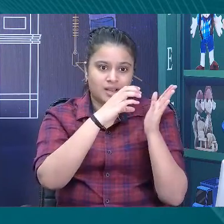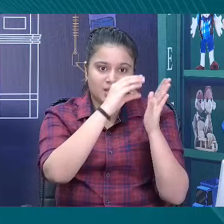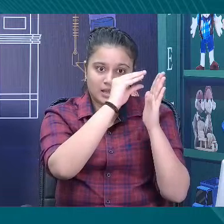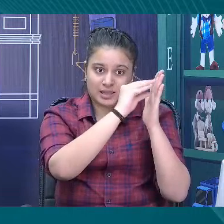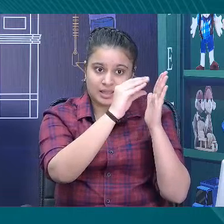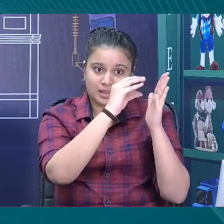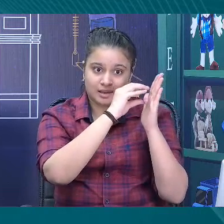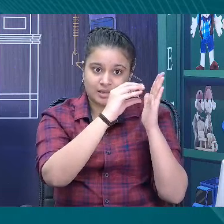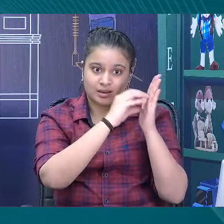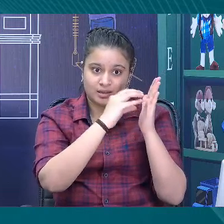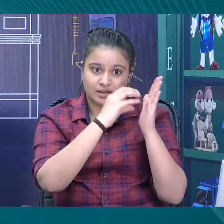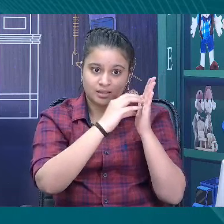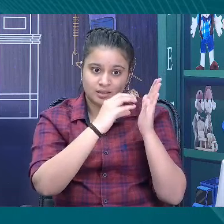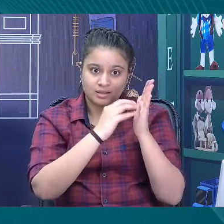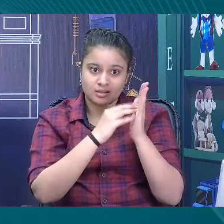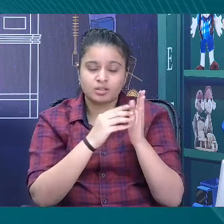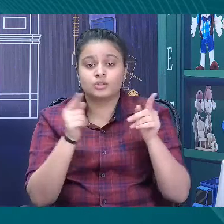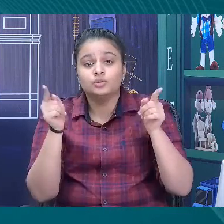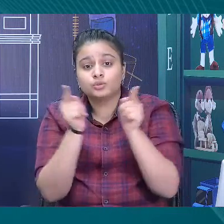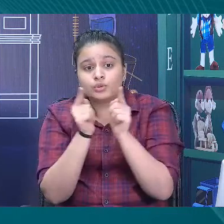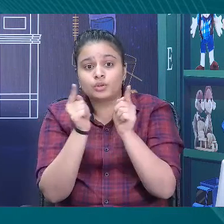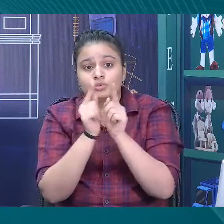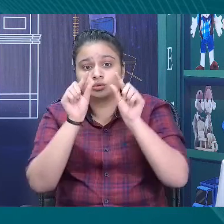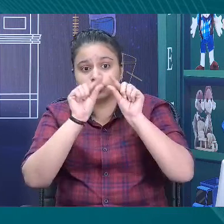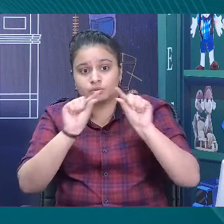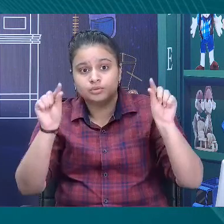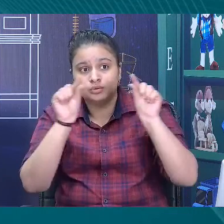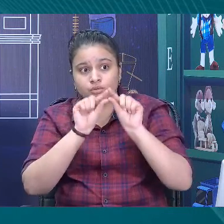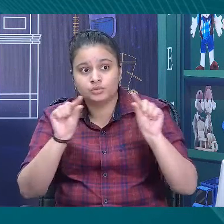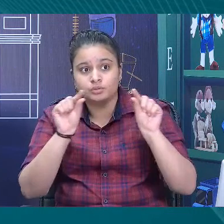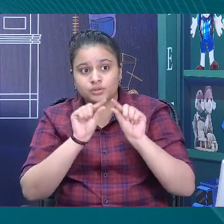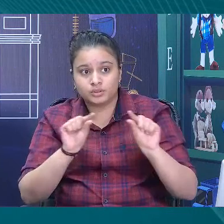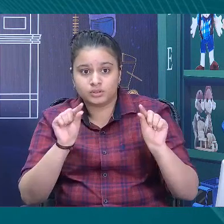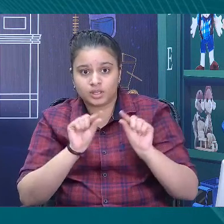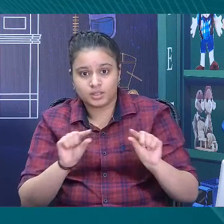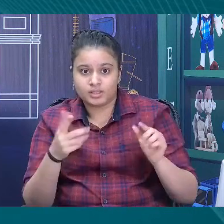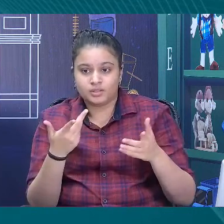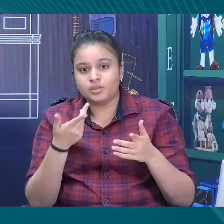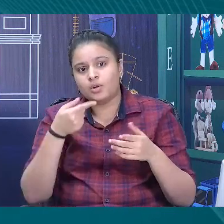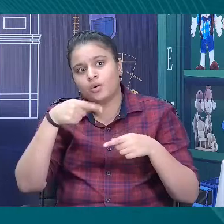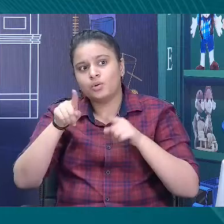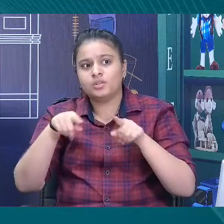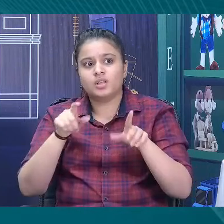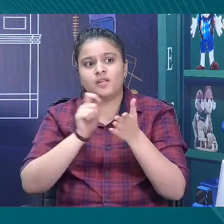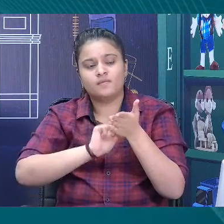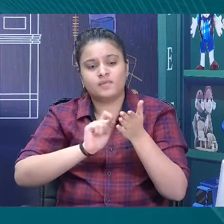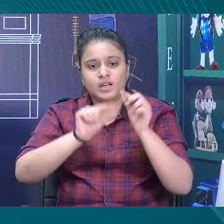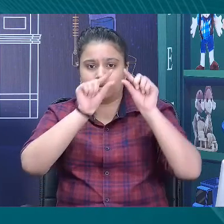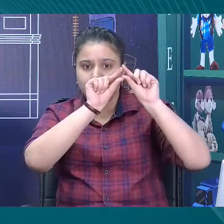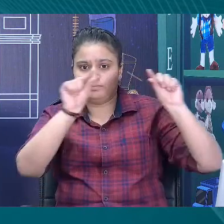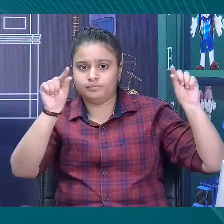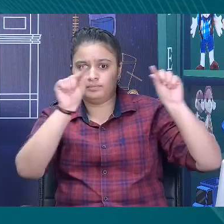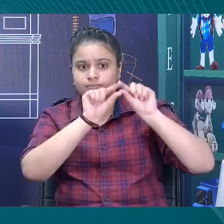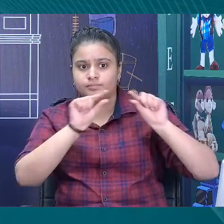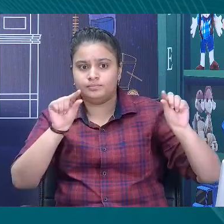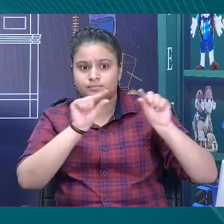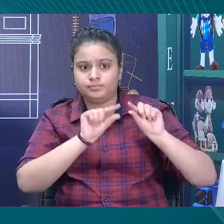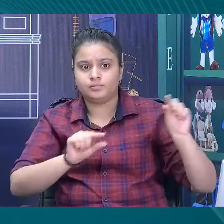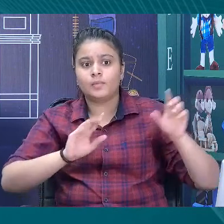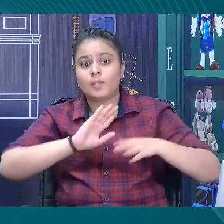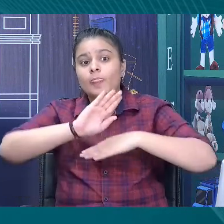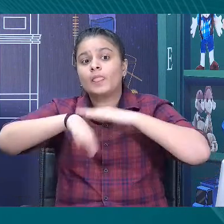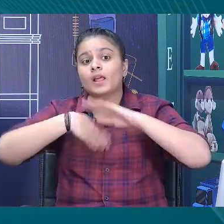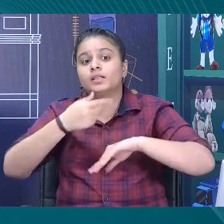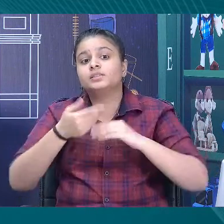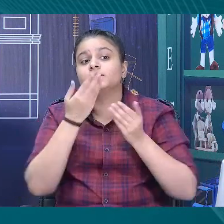into a short little sentence that you should be able to write in a line. And then